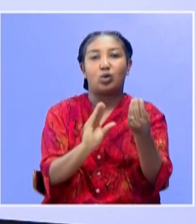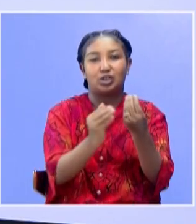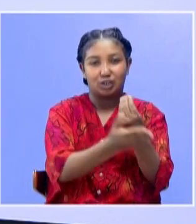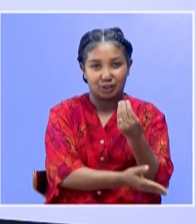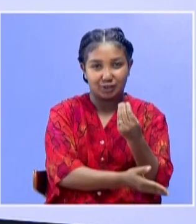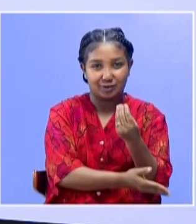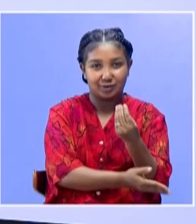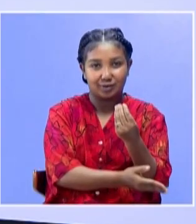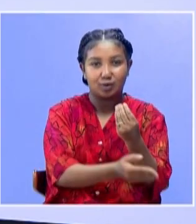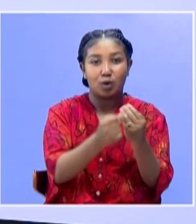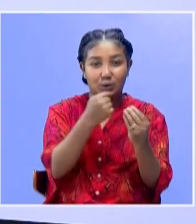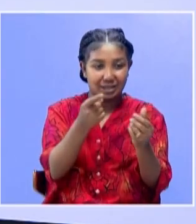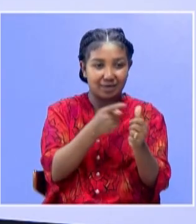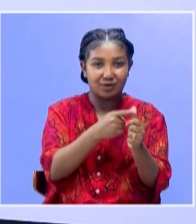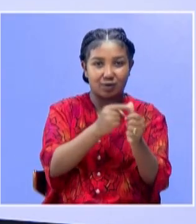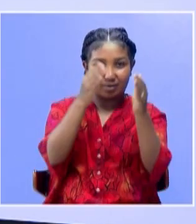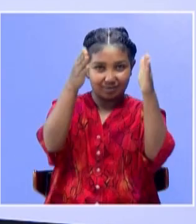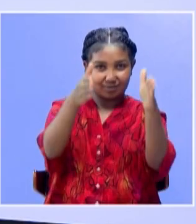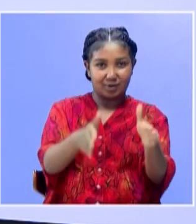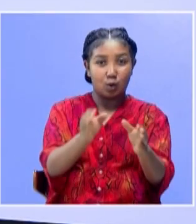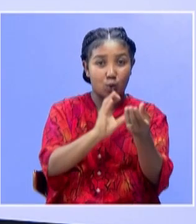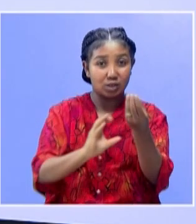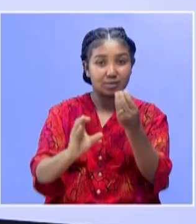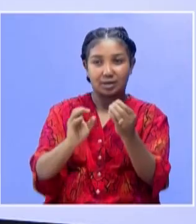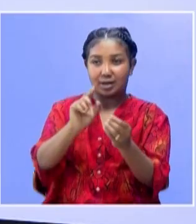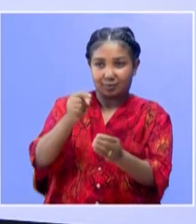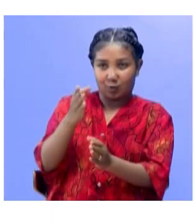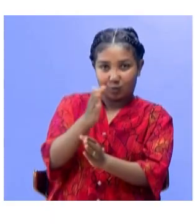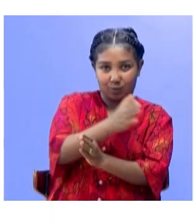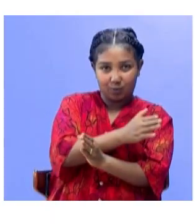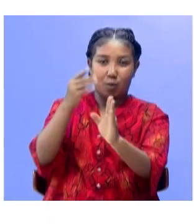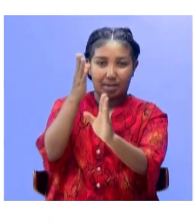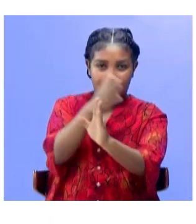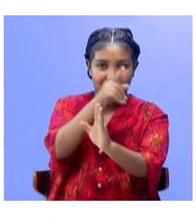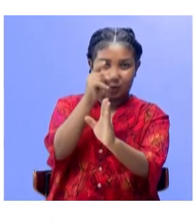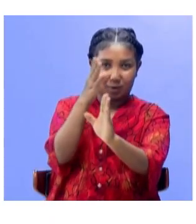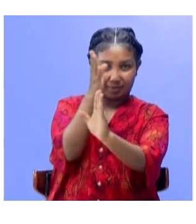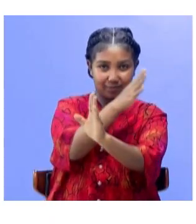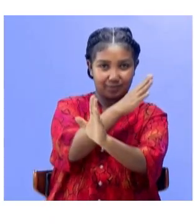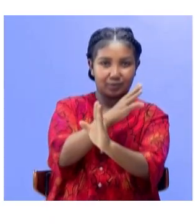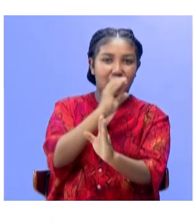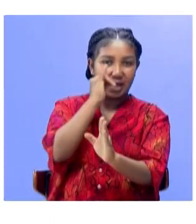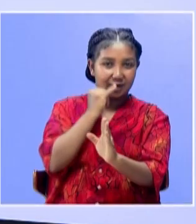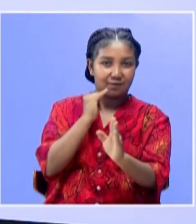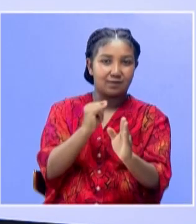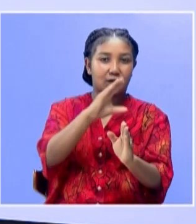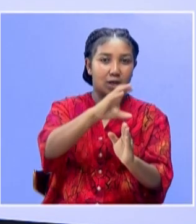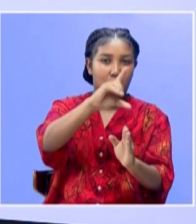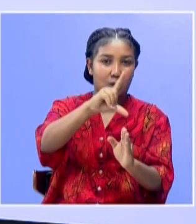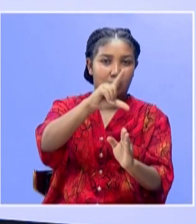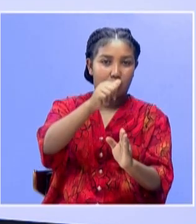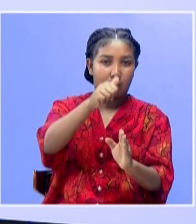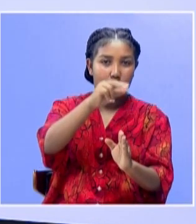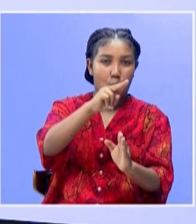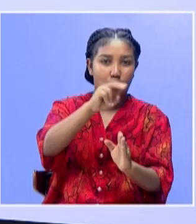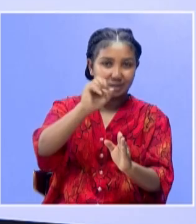right? So when we say the first one is the condition, that means this one is the if clause, since we have also what?